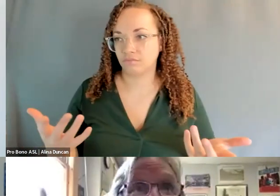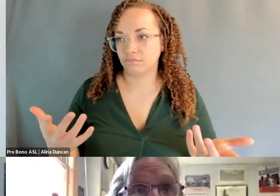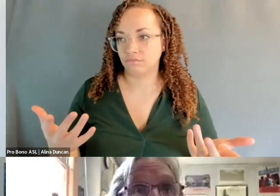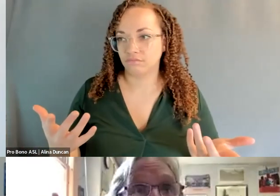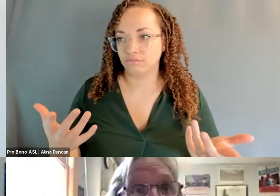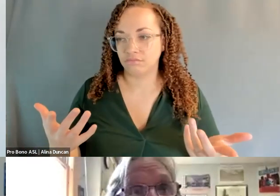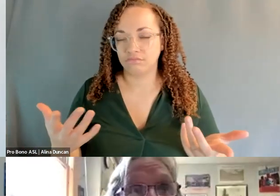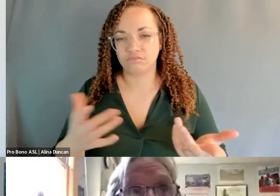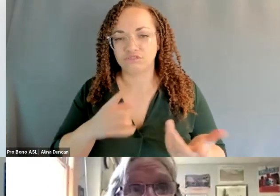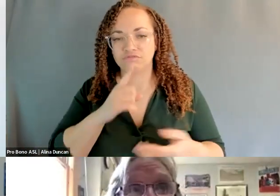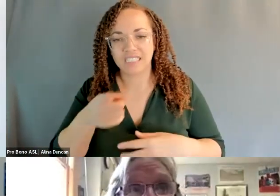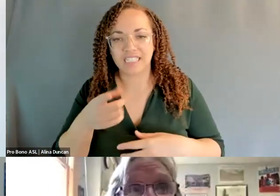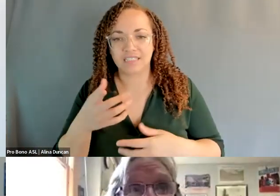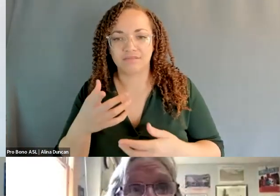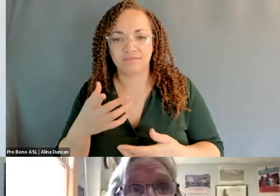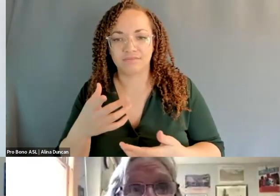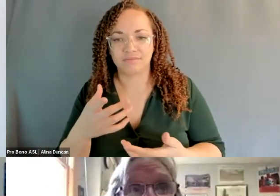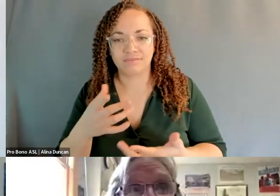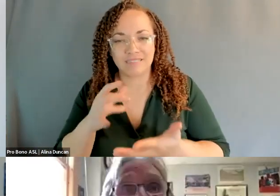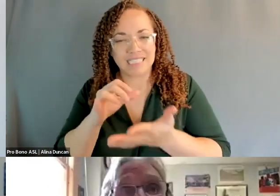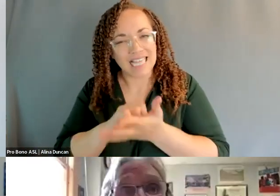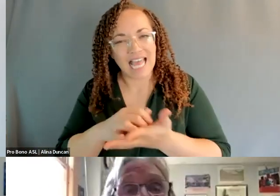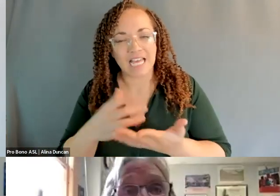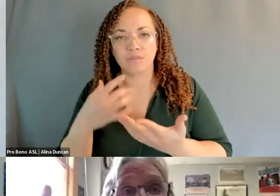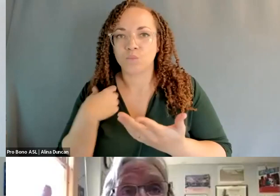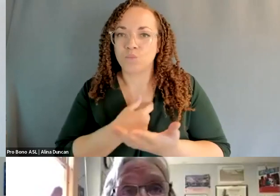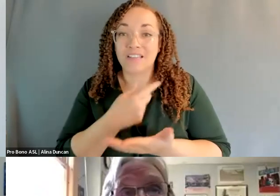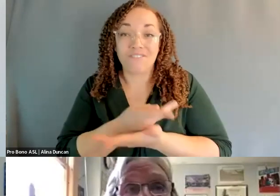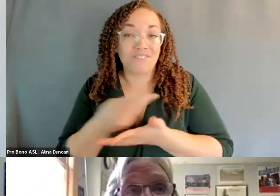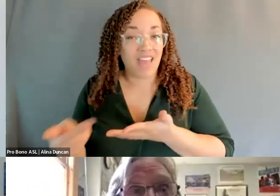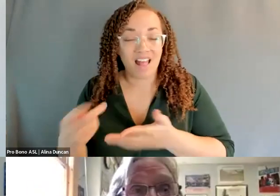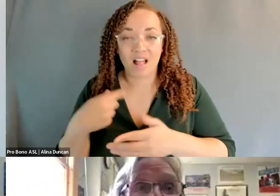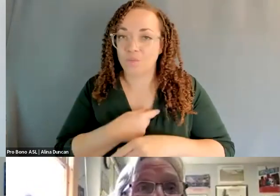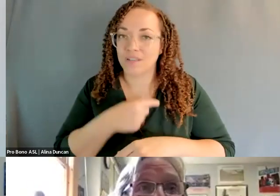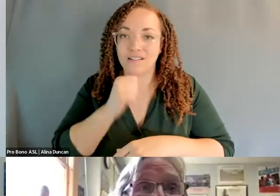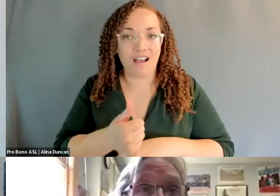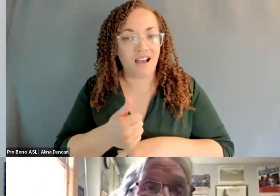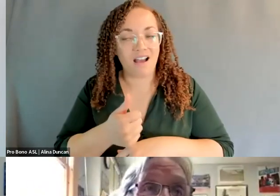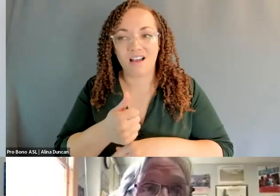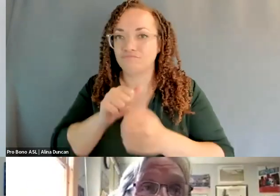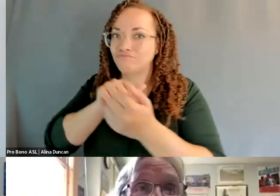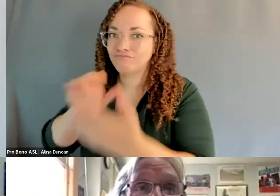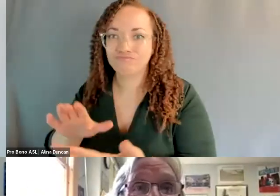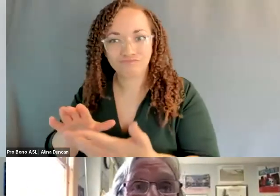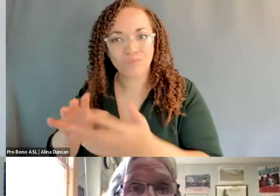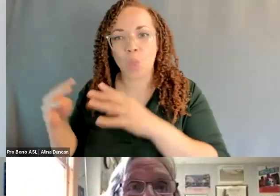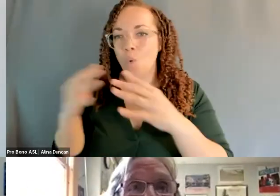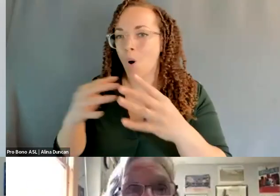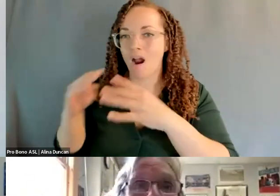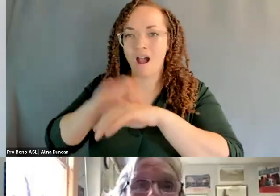that's where we fail in addressing poverty in this country. And it's the legacy of the war on poverty with the